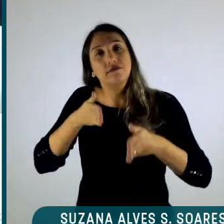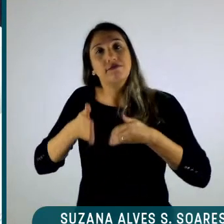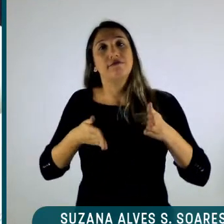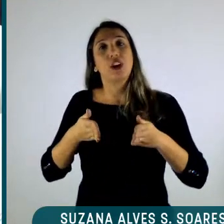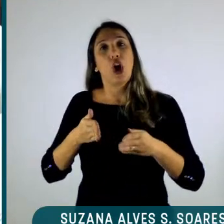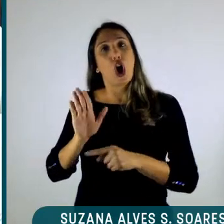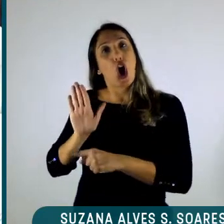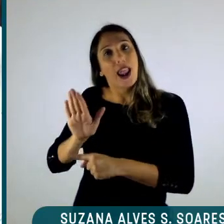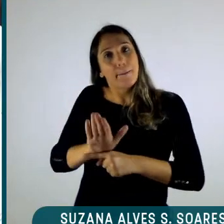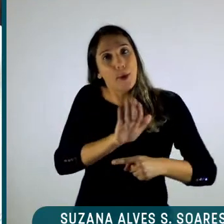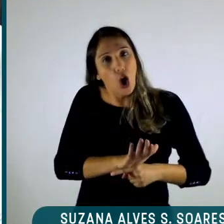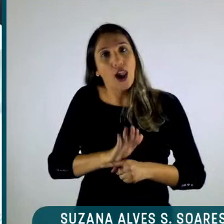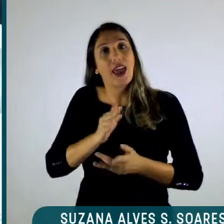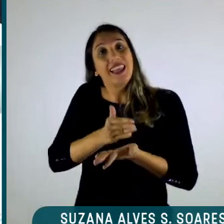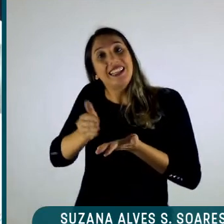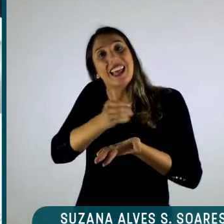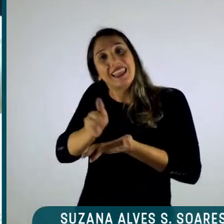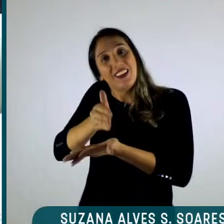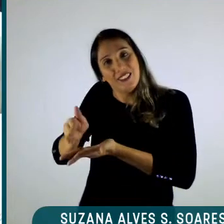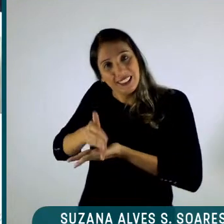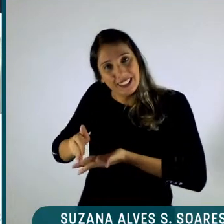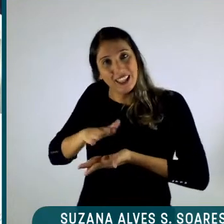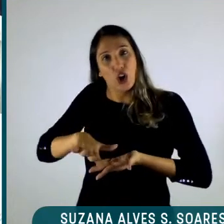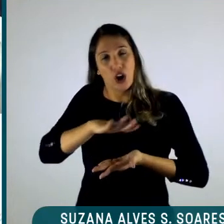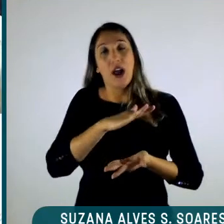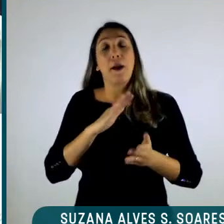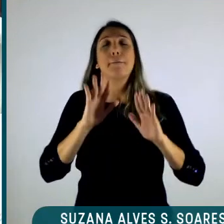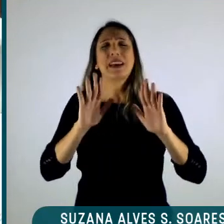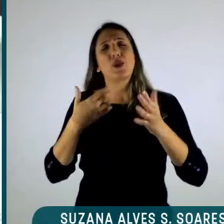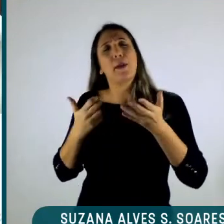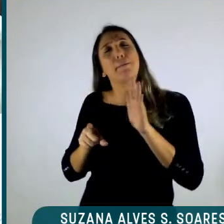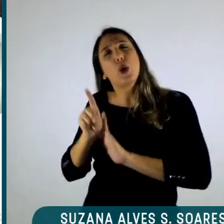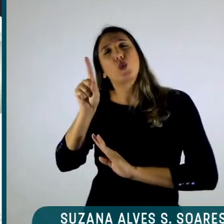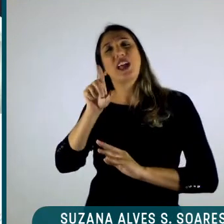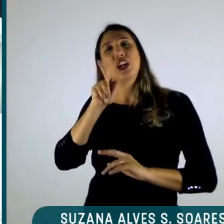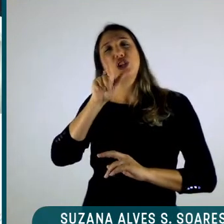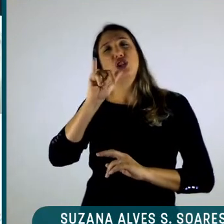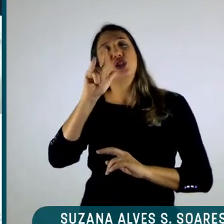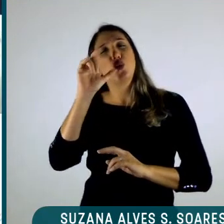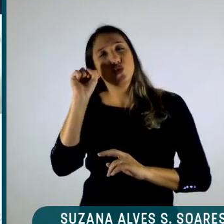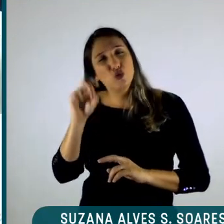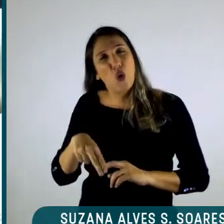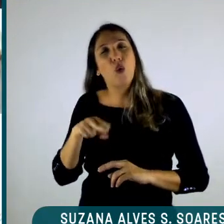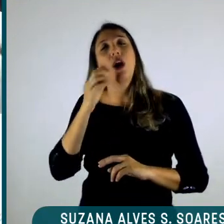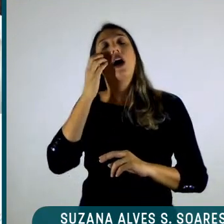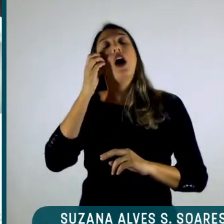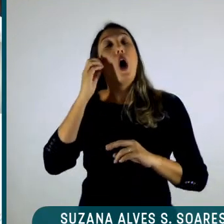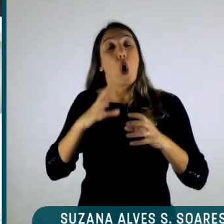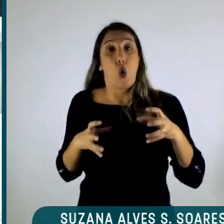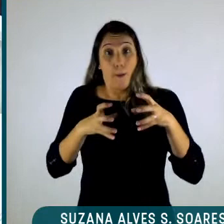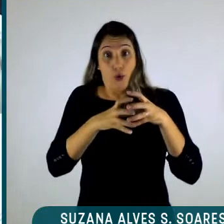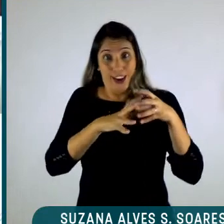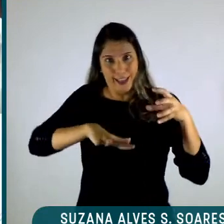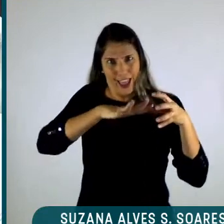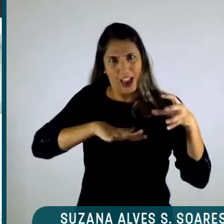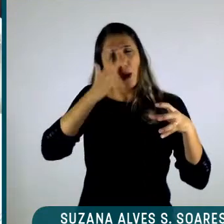from participating in these initiatives. But I would like to ask you, Gilson,